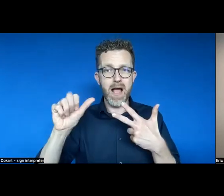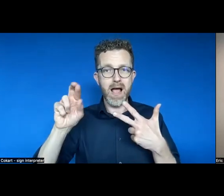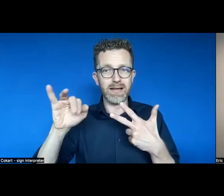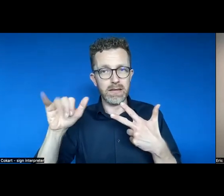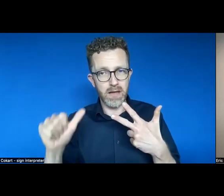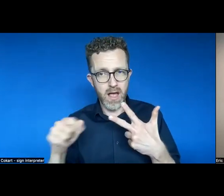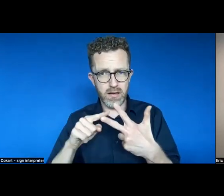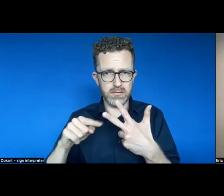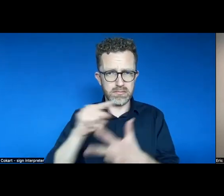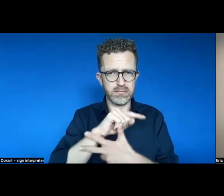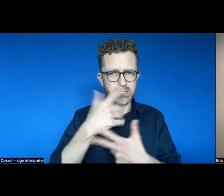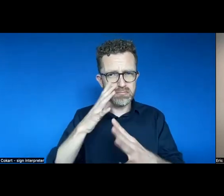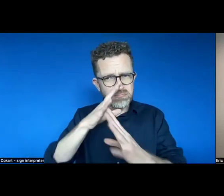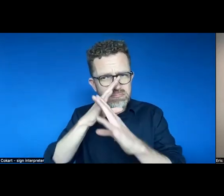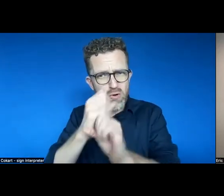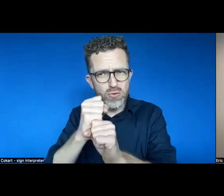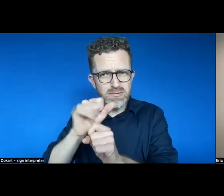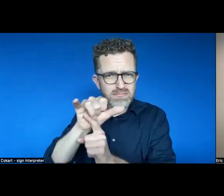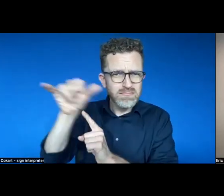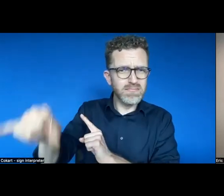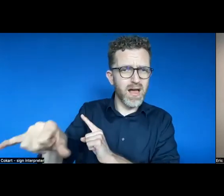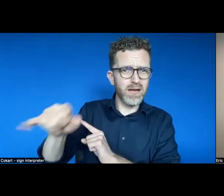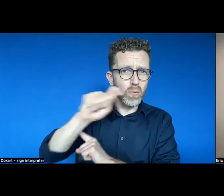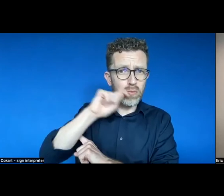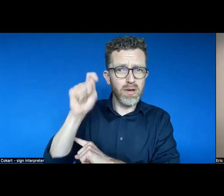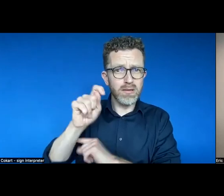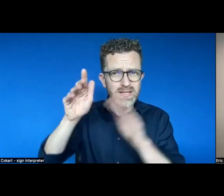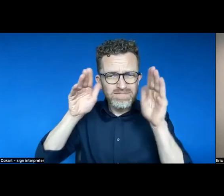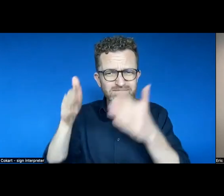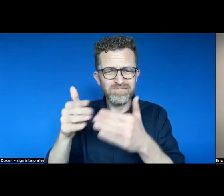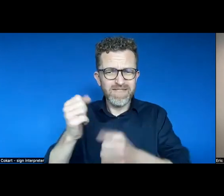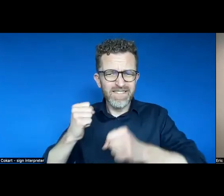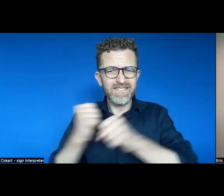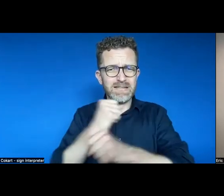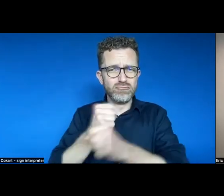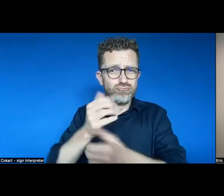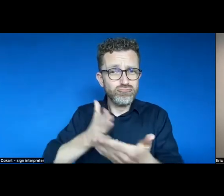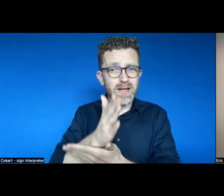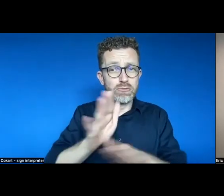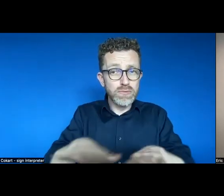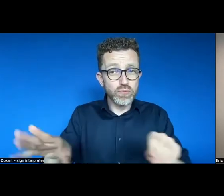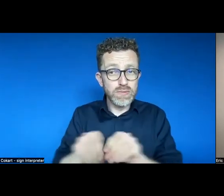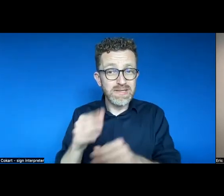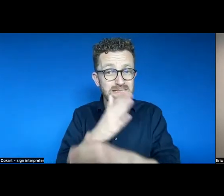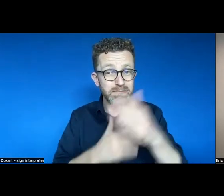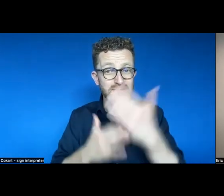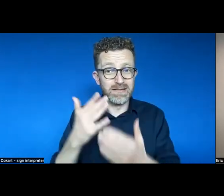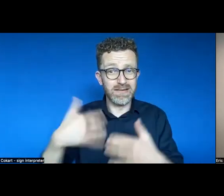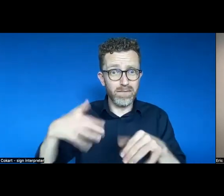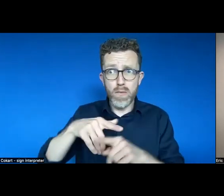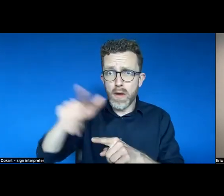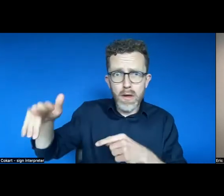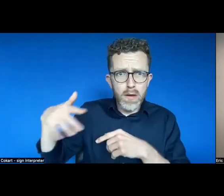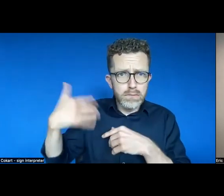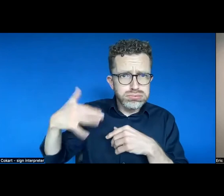Their friends and loved ones are being, bombed, attacked, killed, hurt, dislocated, displaced. And